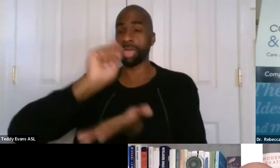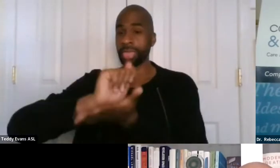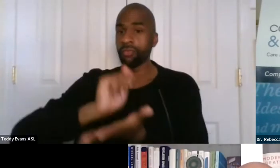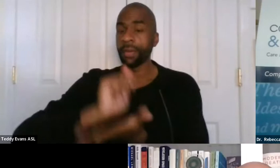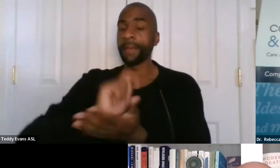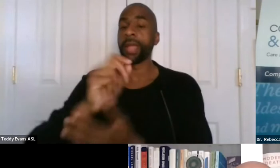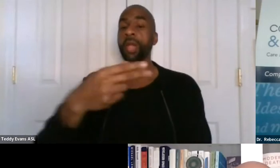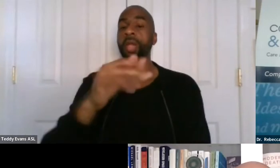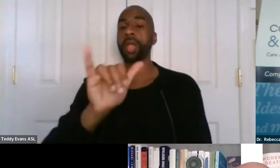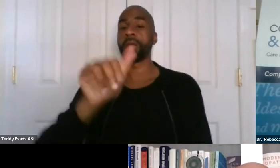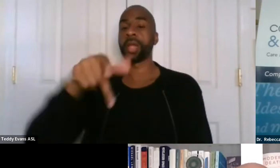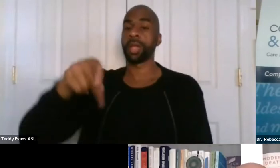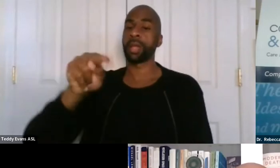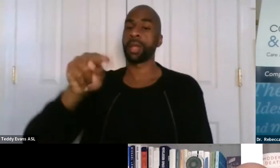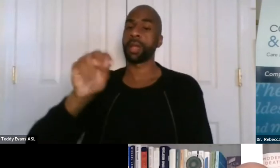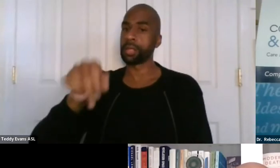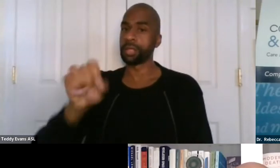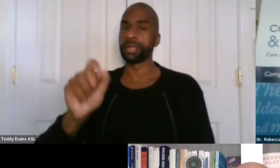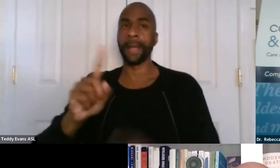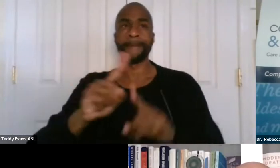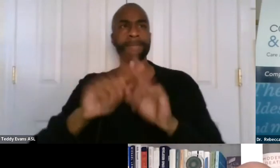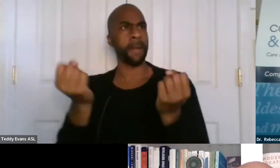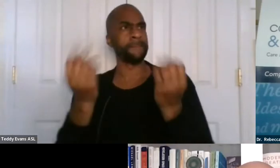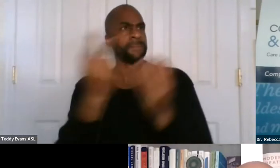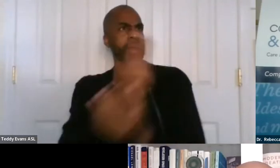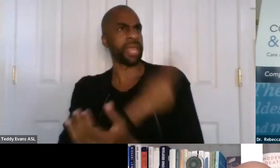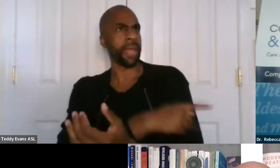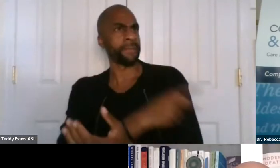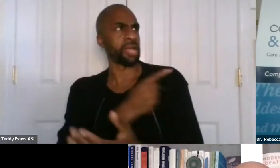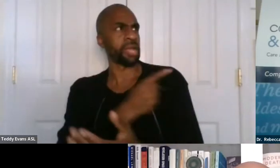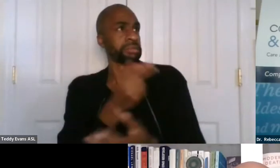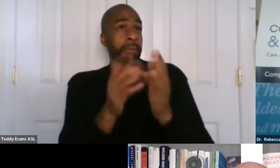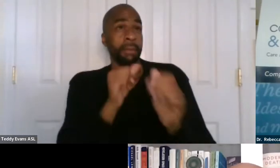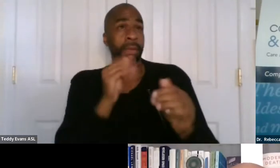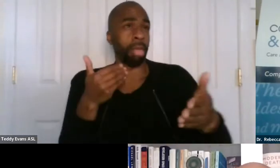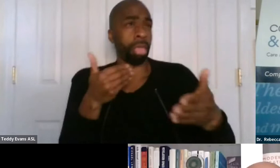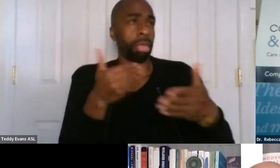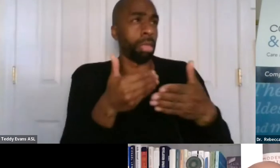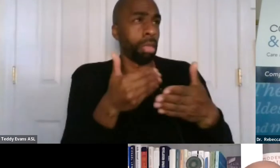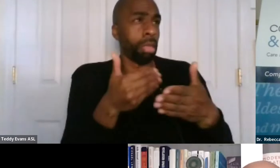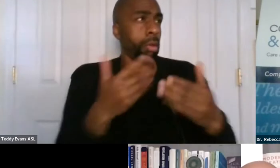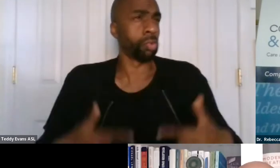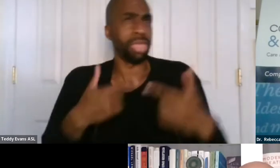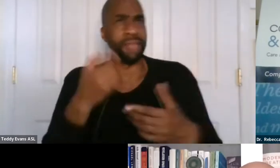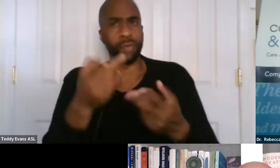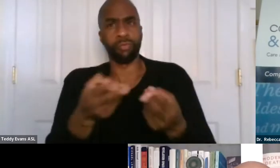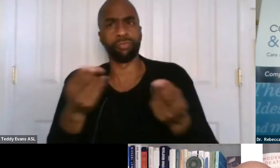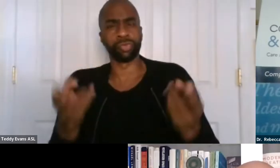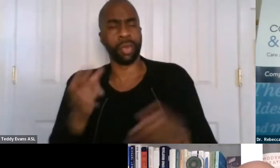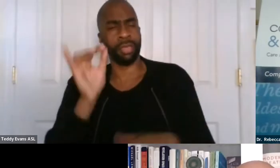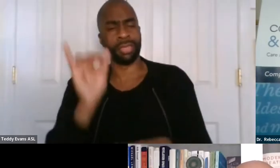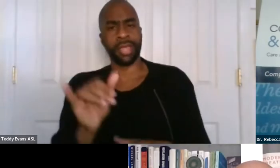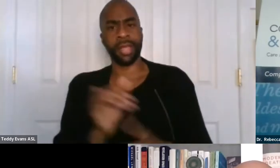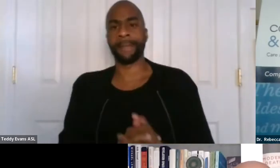can be hard to access. Many patients may not live close to a center that provides these resources. But at the same time, There's so